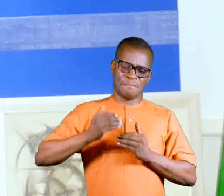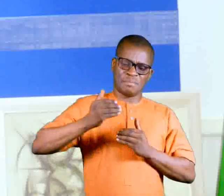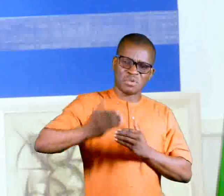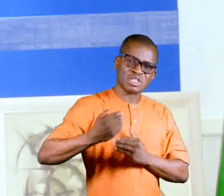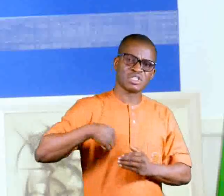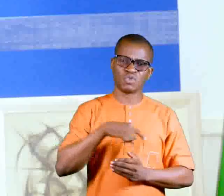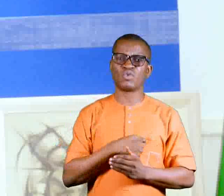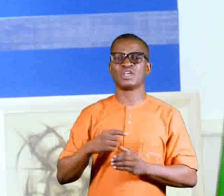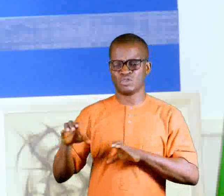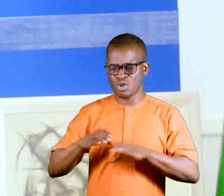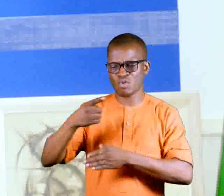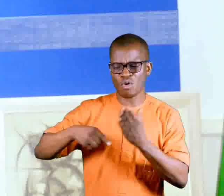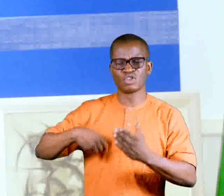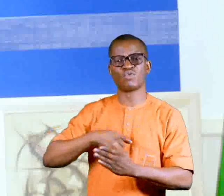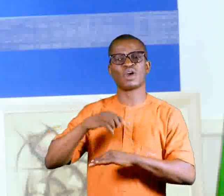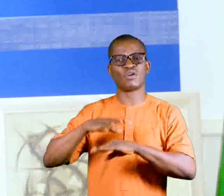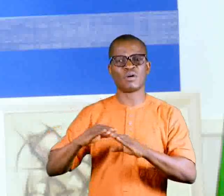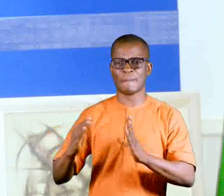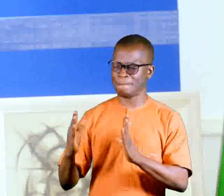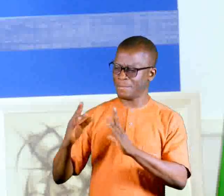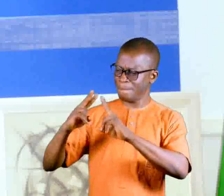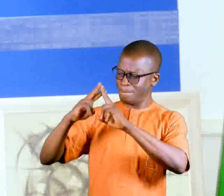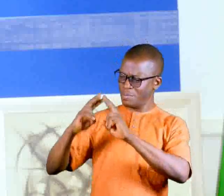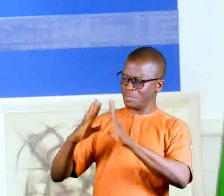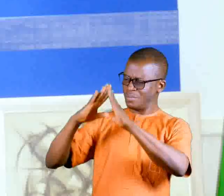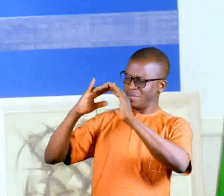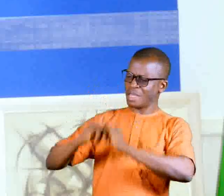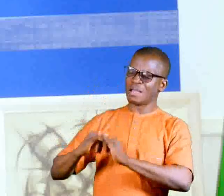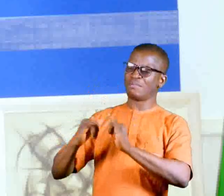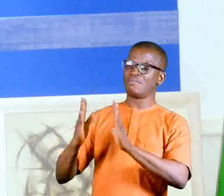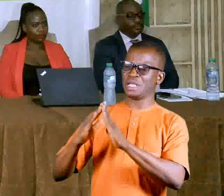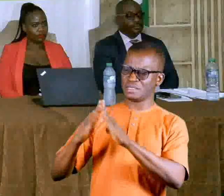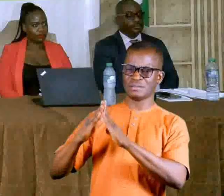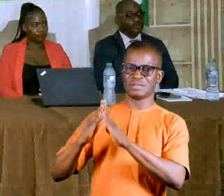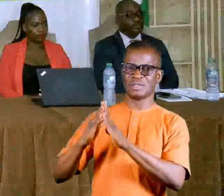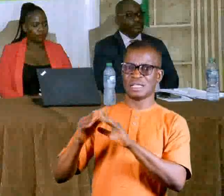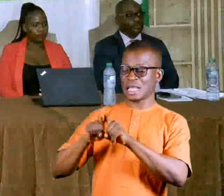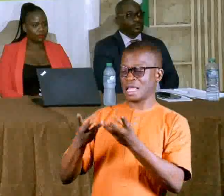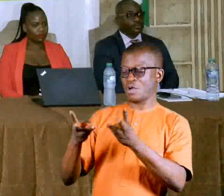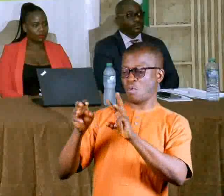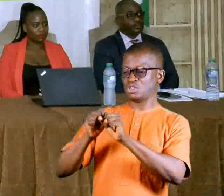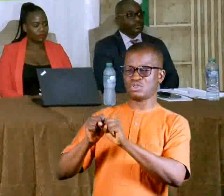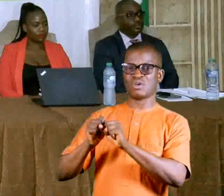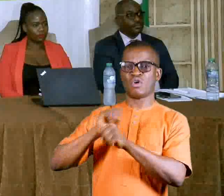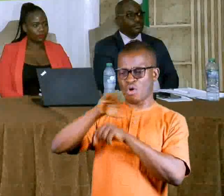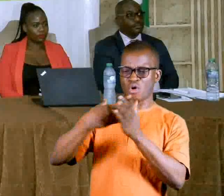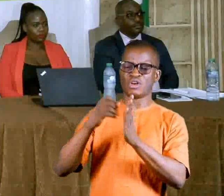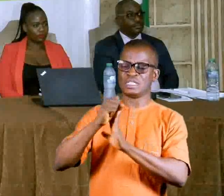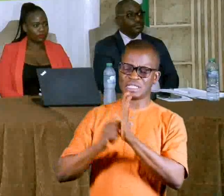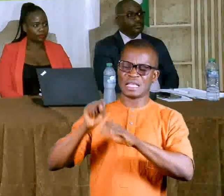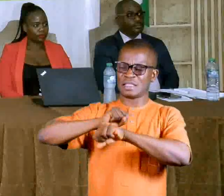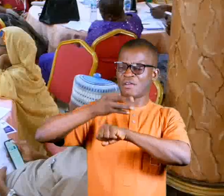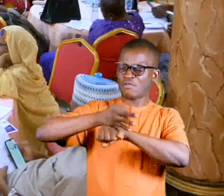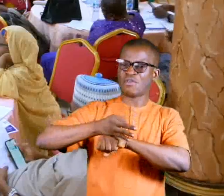forces. We are also doing what we call the boot camp, which is like a scorecard workshop to bring all the